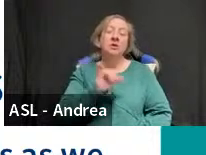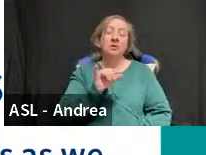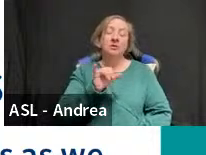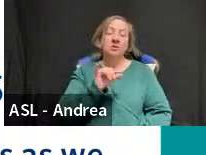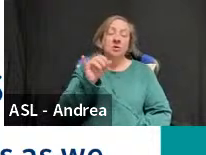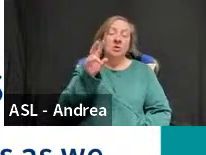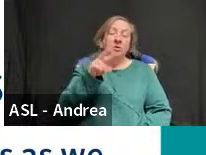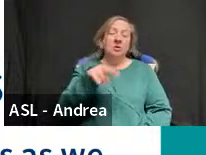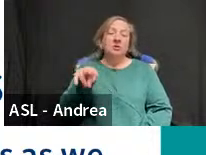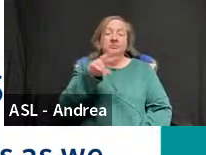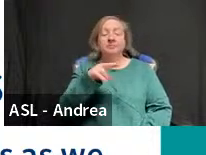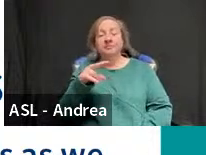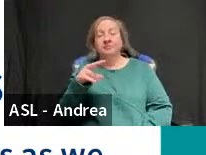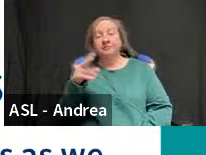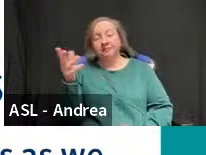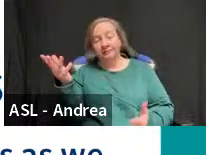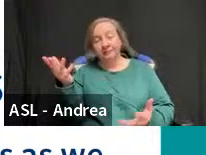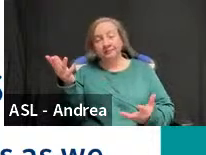looked at